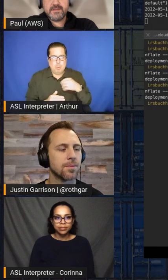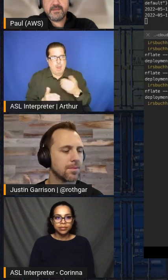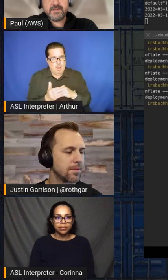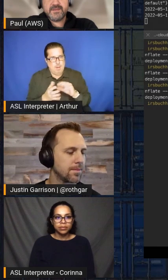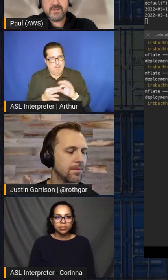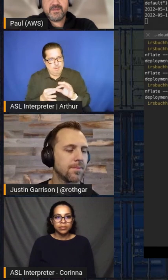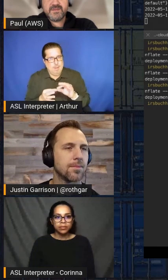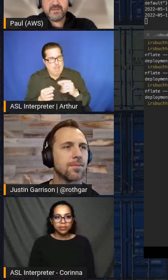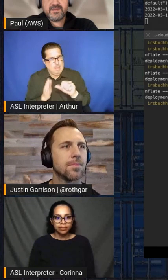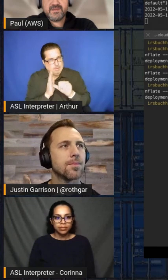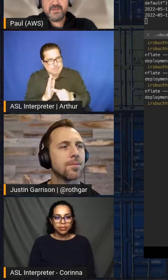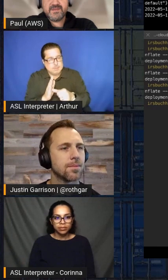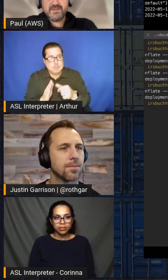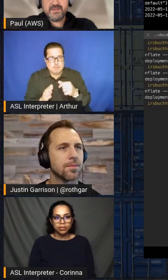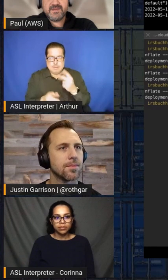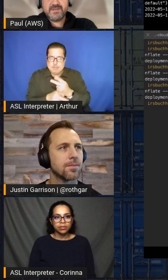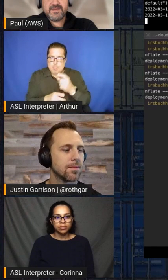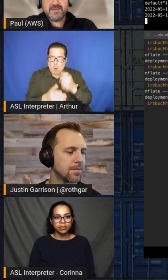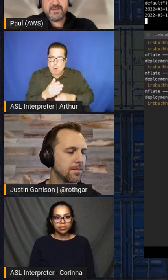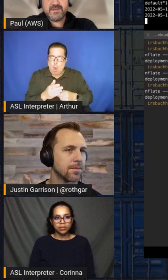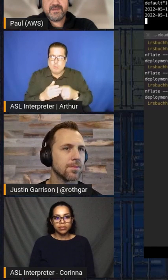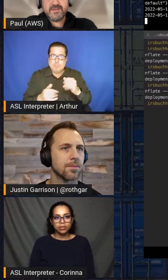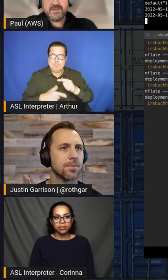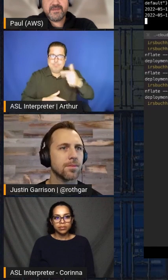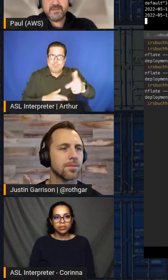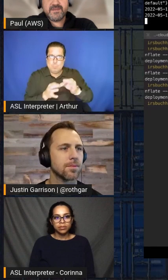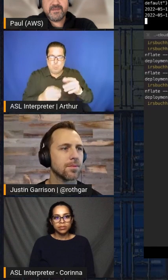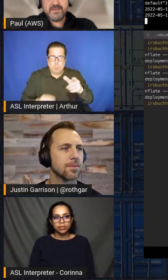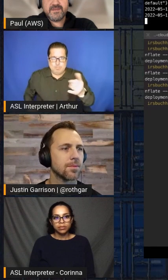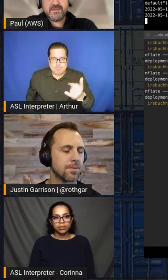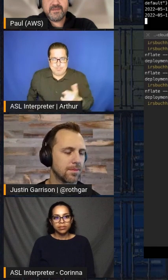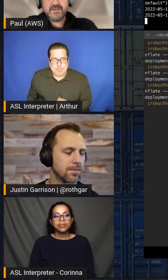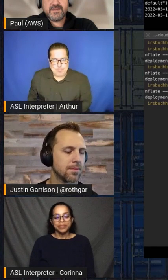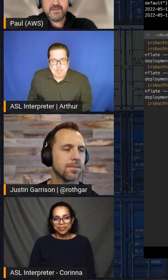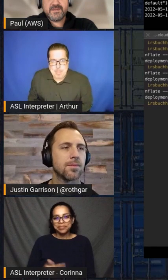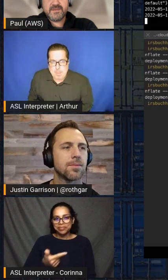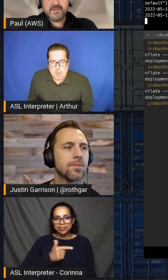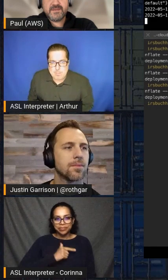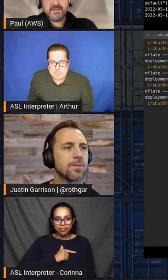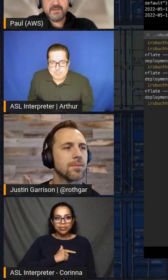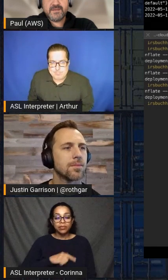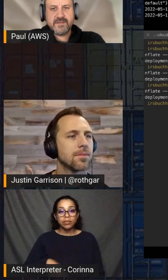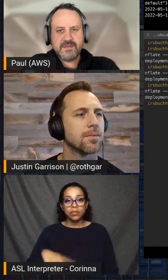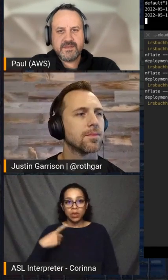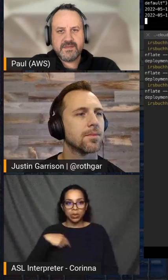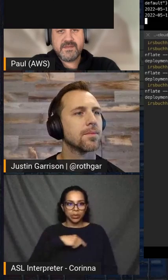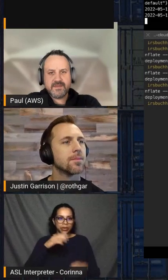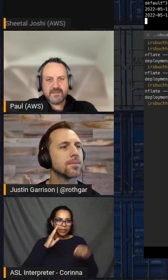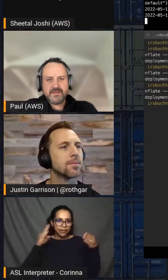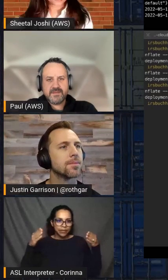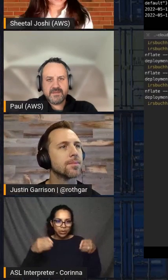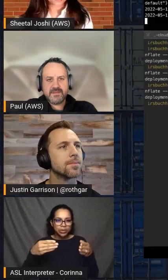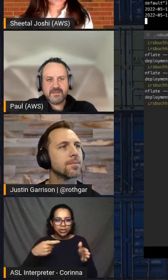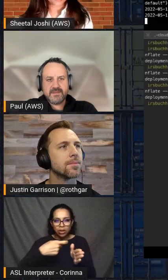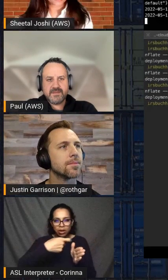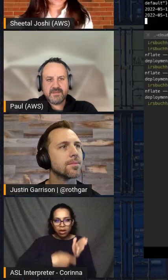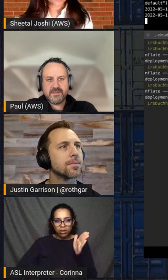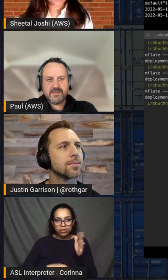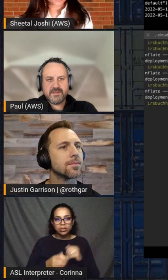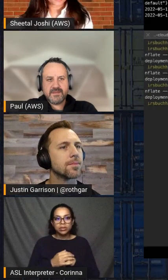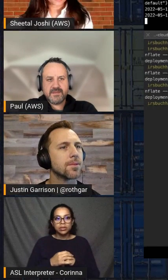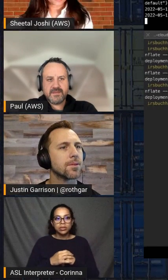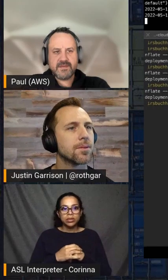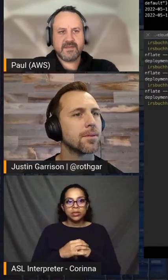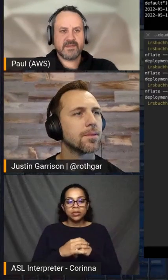we keep costs. We're focused on costs as the discussion is going on right now. So